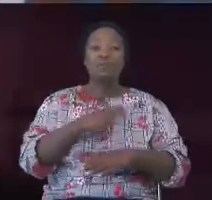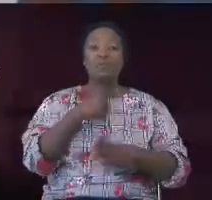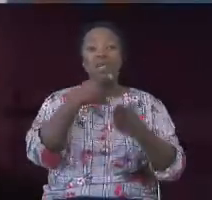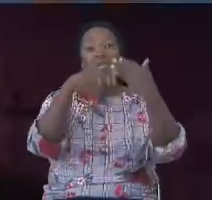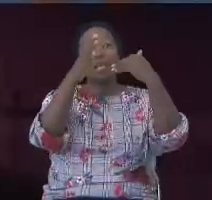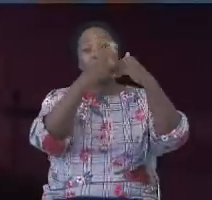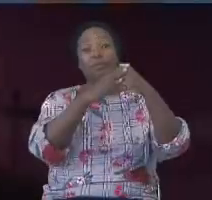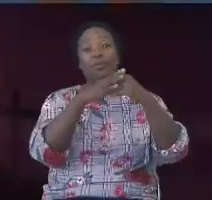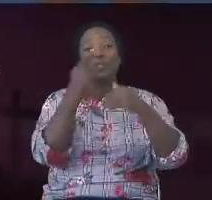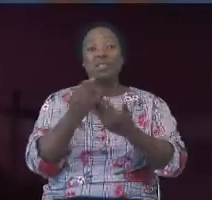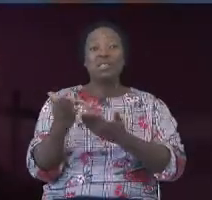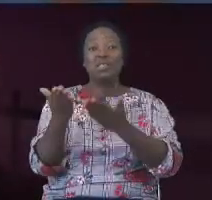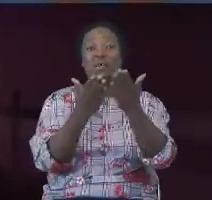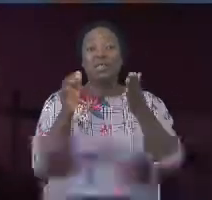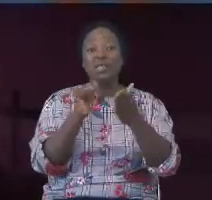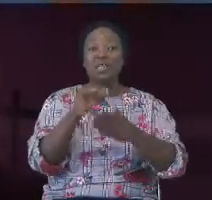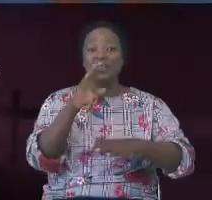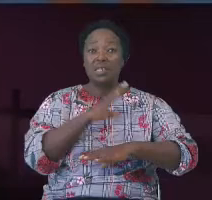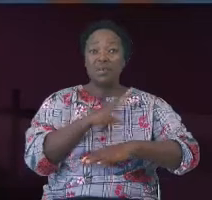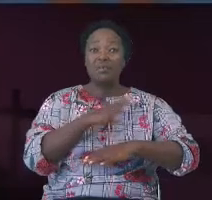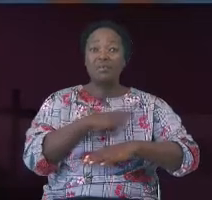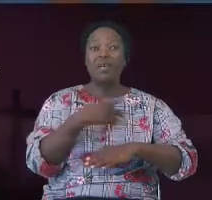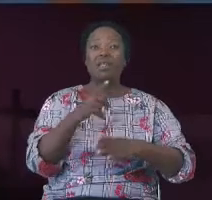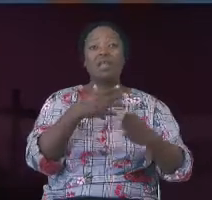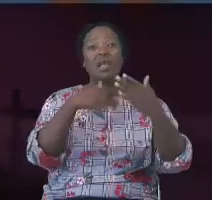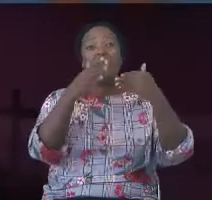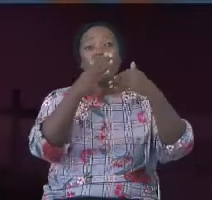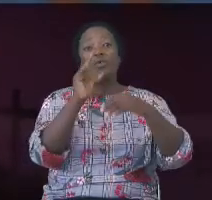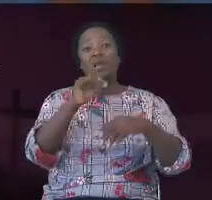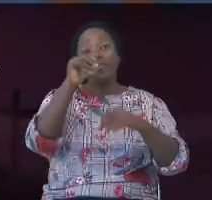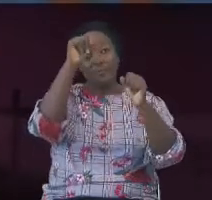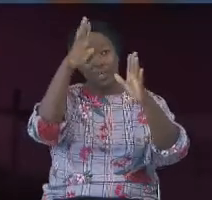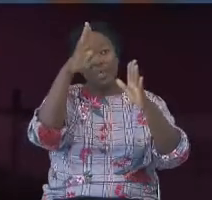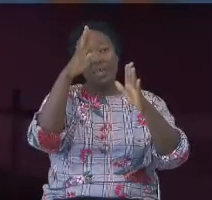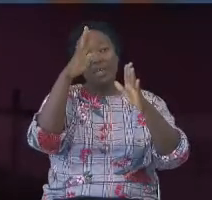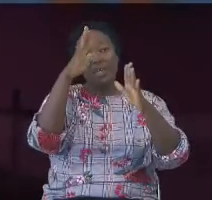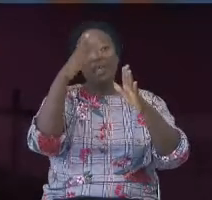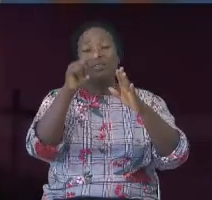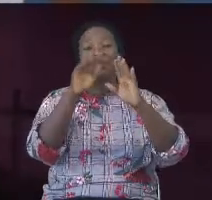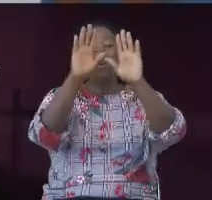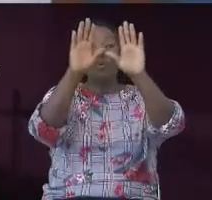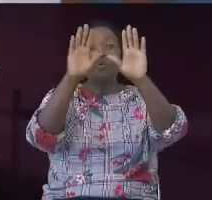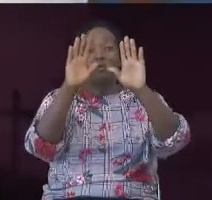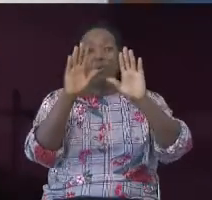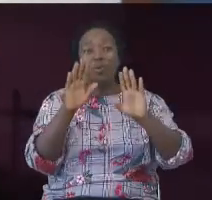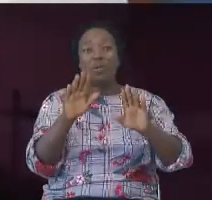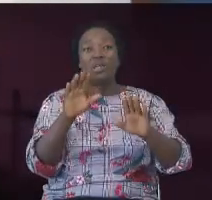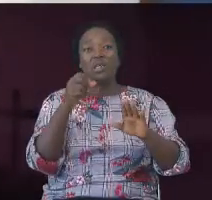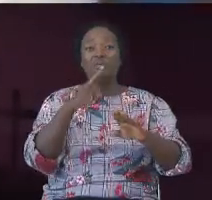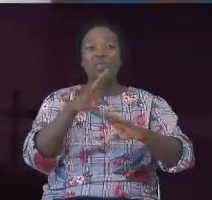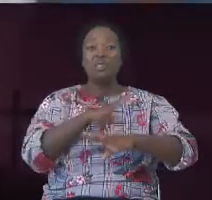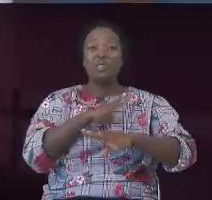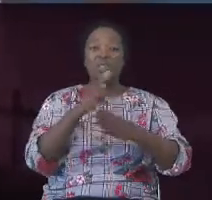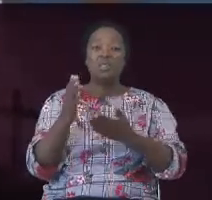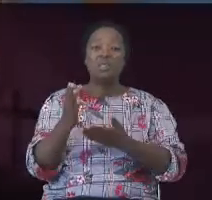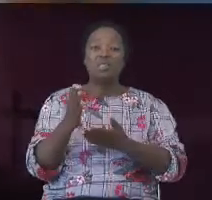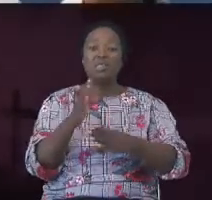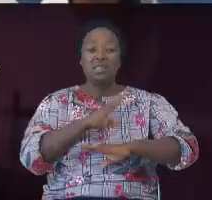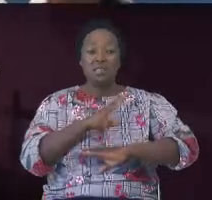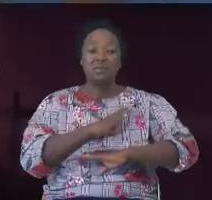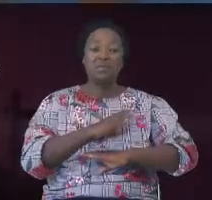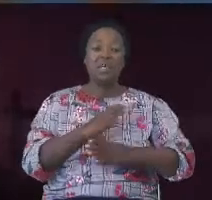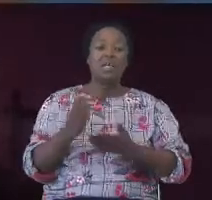sacrifice that pleases heaven the sacrifice that pleases the heavenly father the